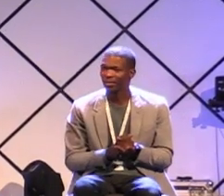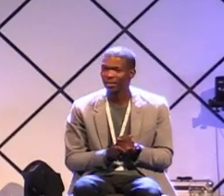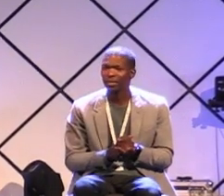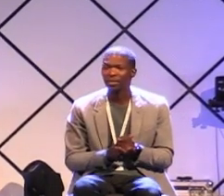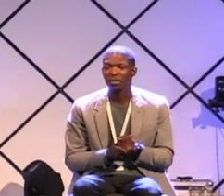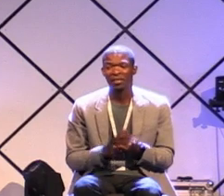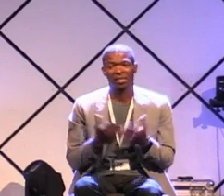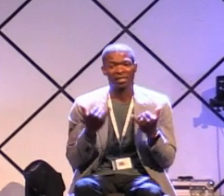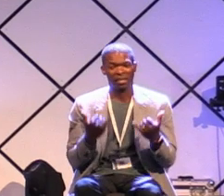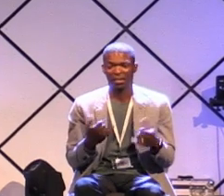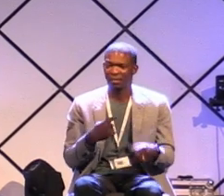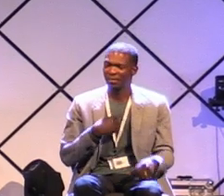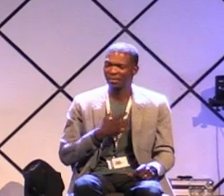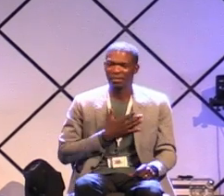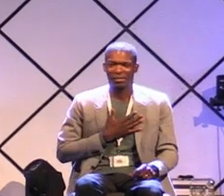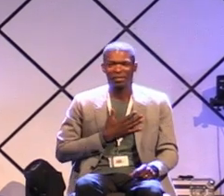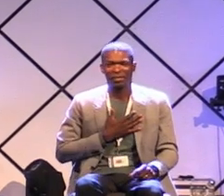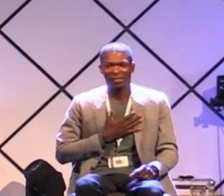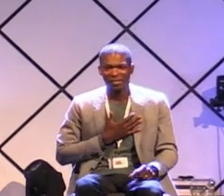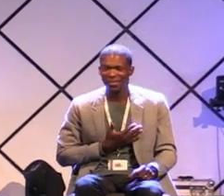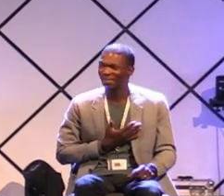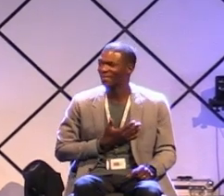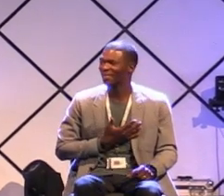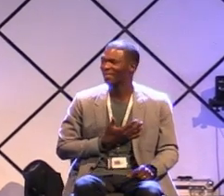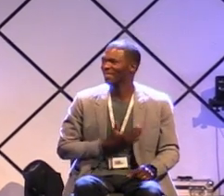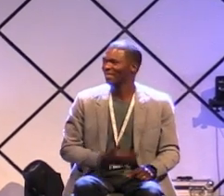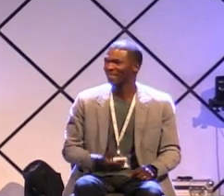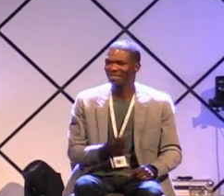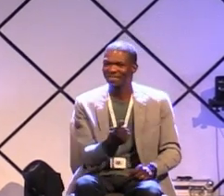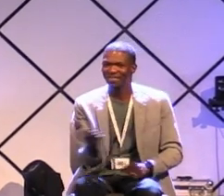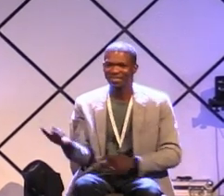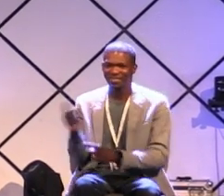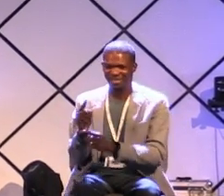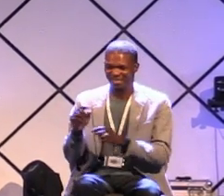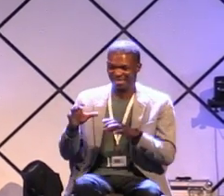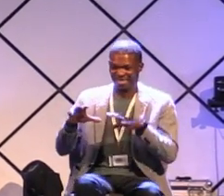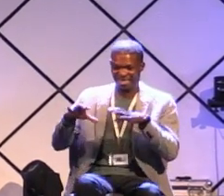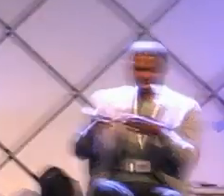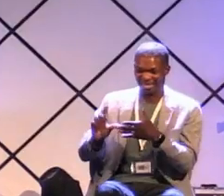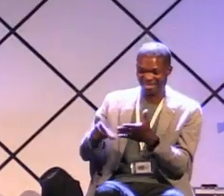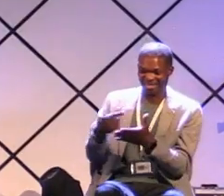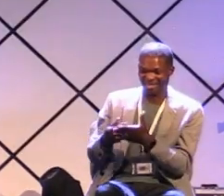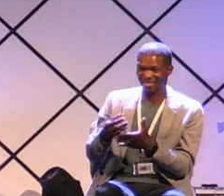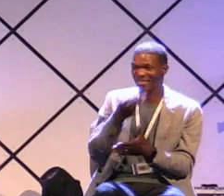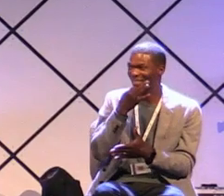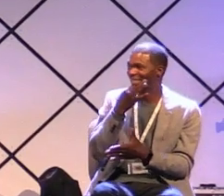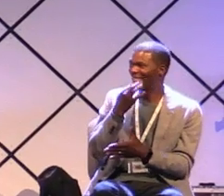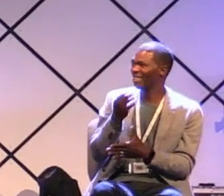It is now my pleasure to introduce the matriculating class of August 2019.